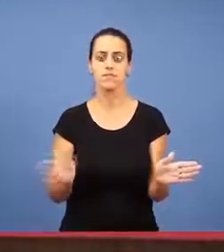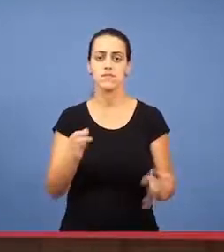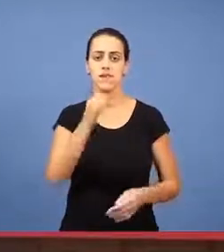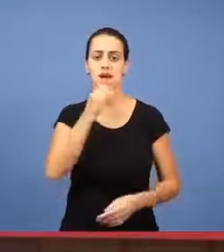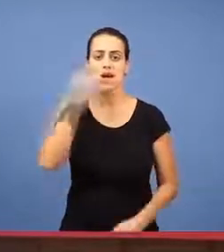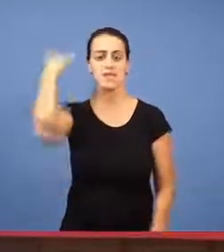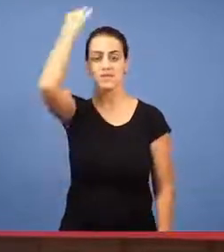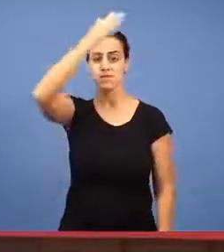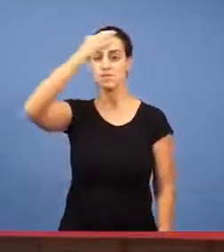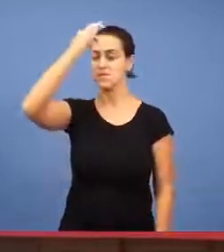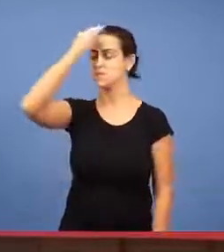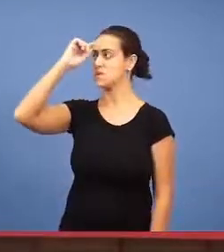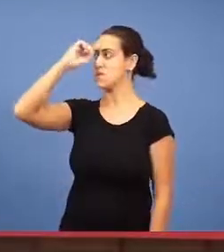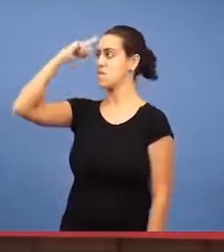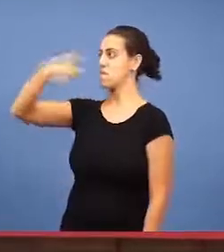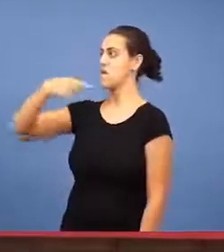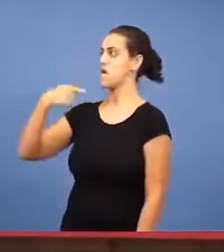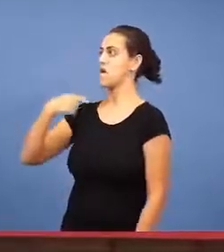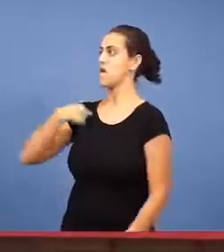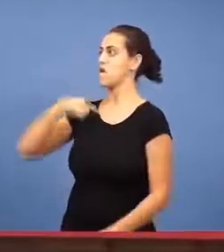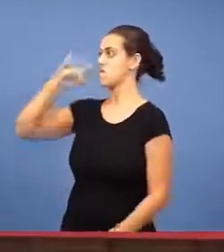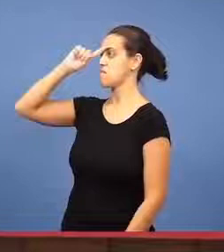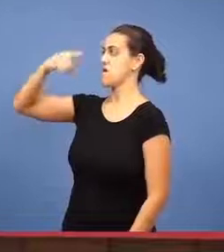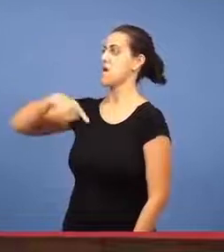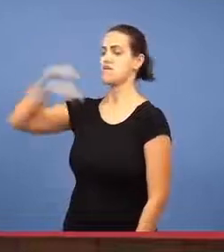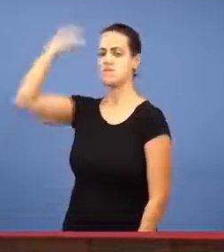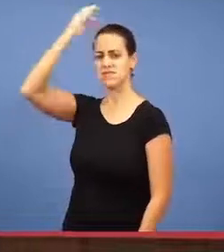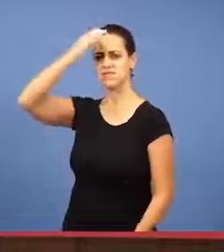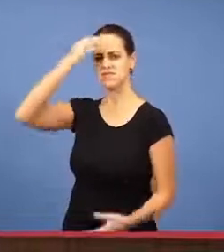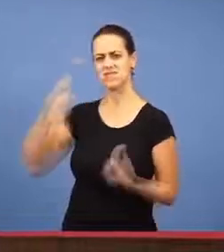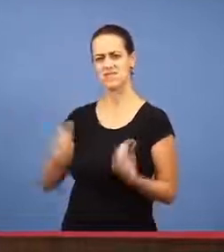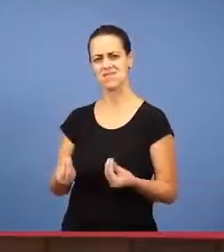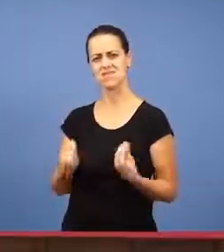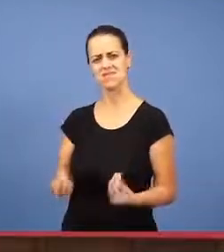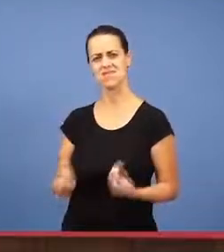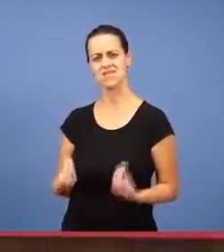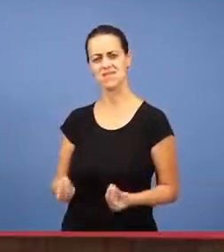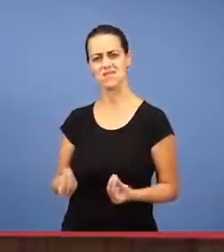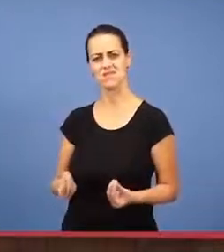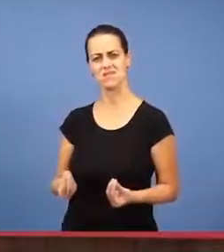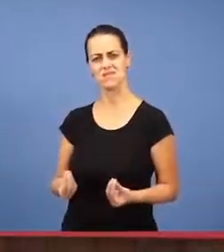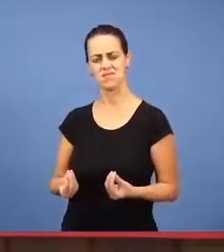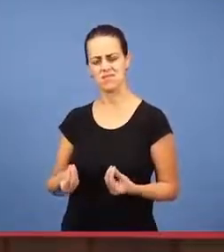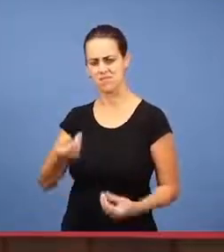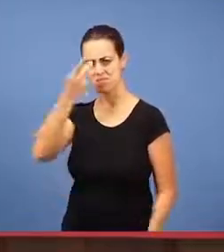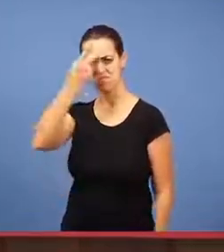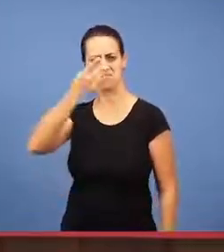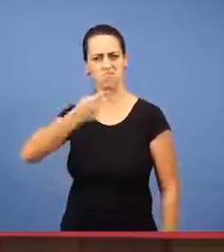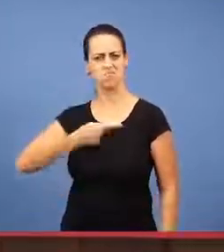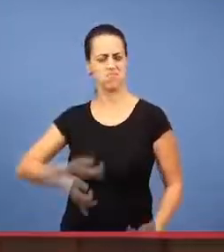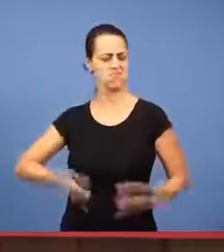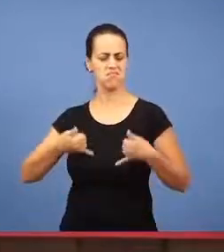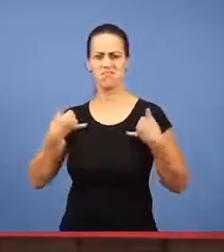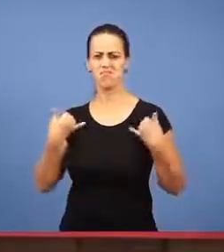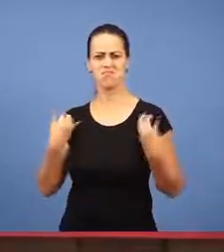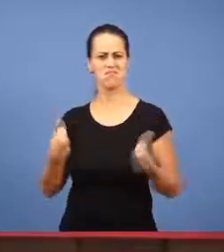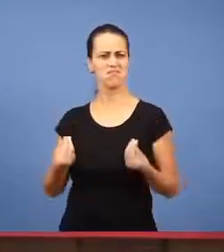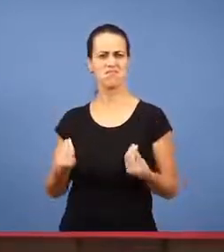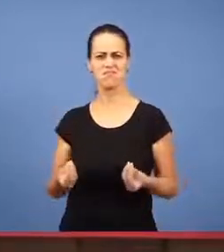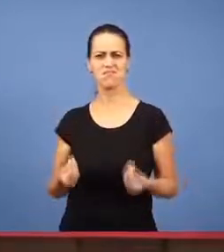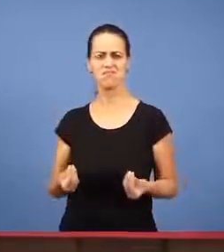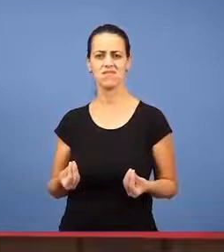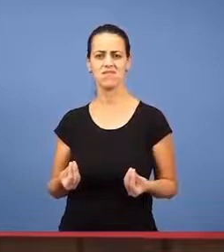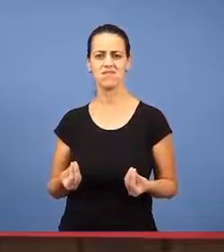Spirit at the disposal of our anger and out of our presumption and our